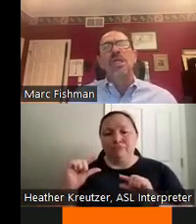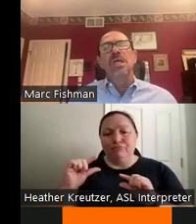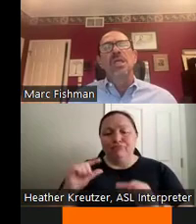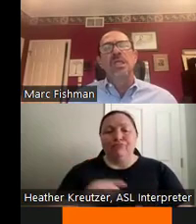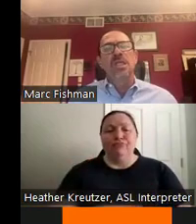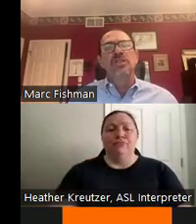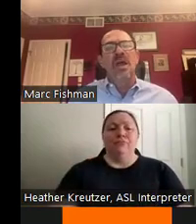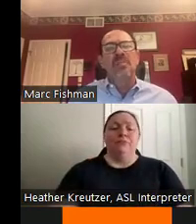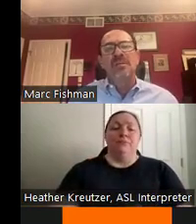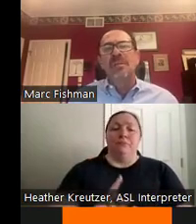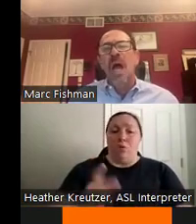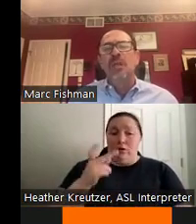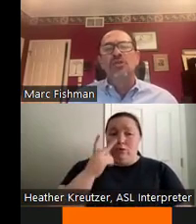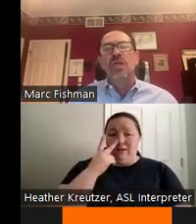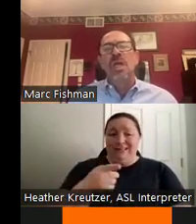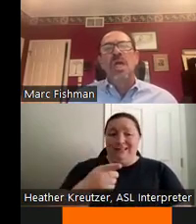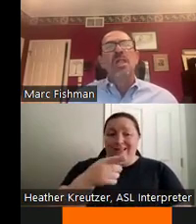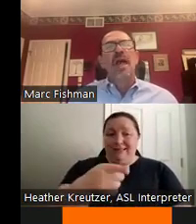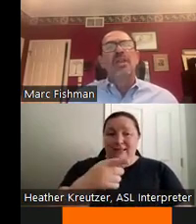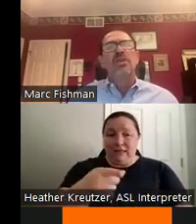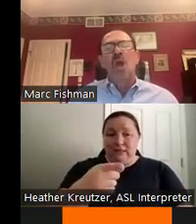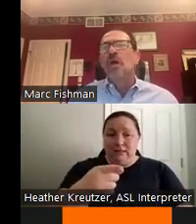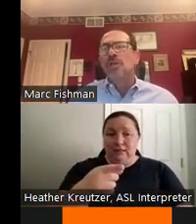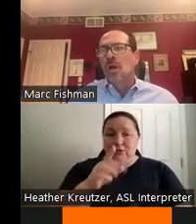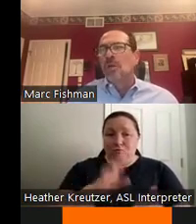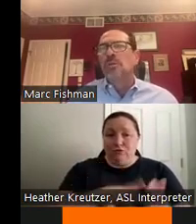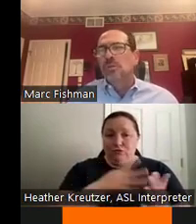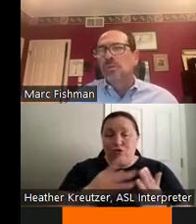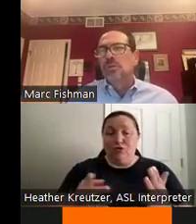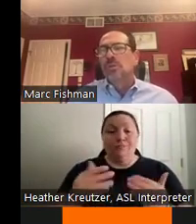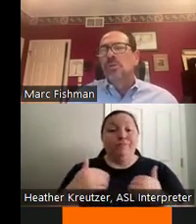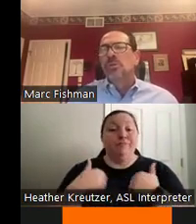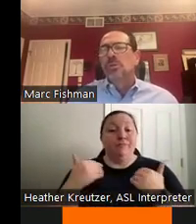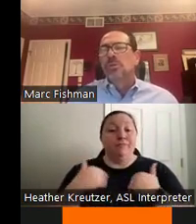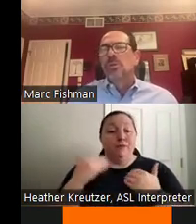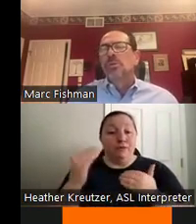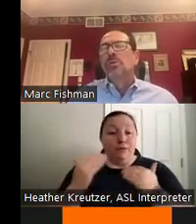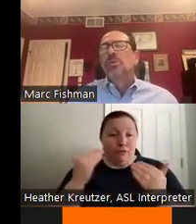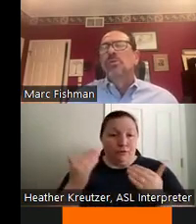see this epidemiology, that young adults